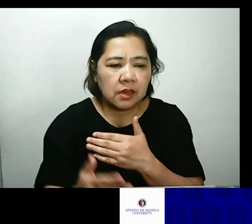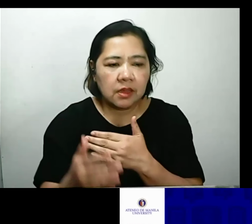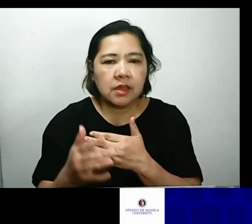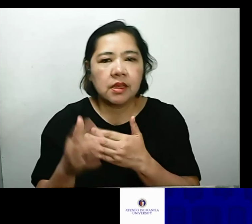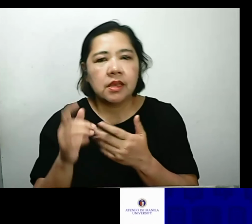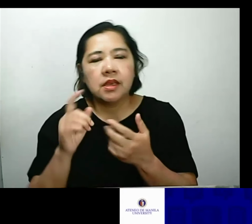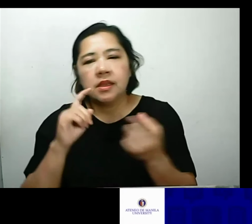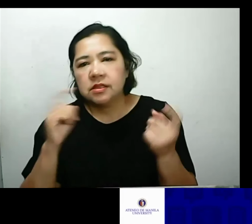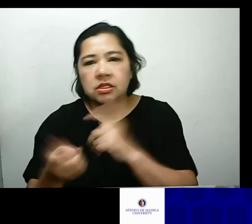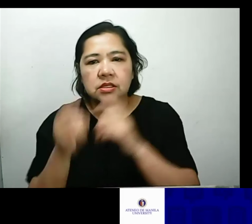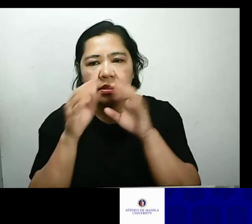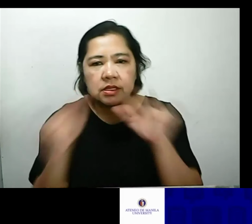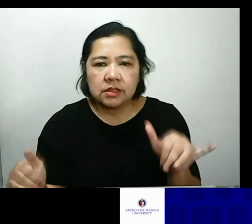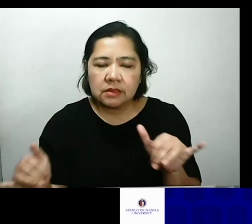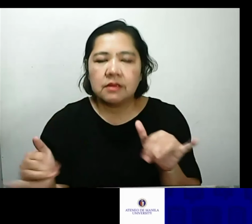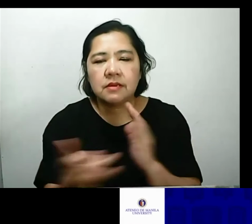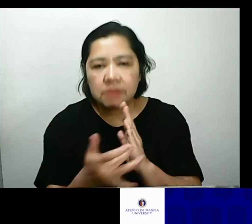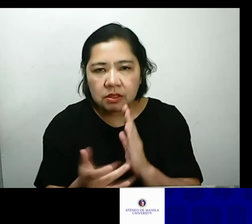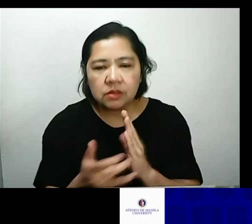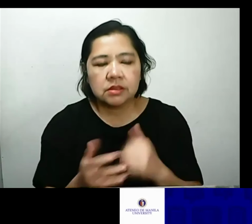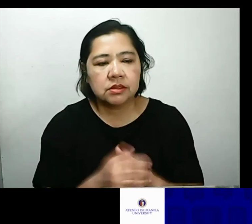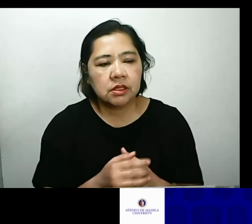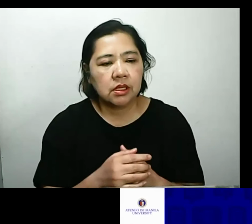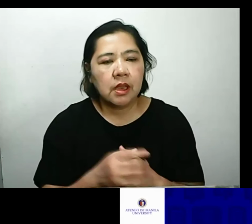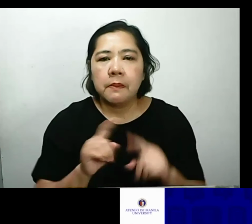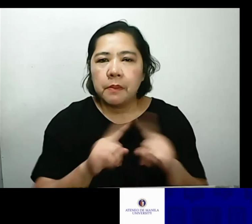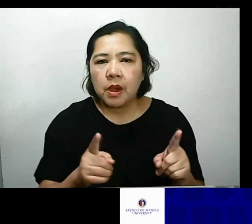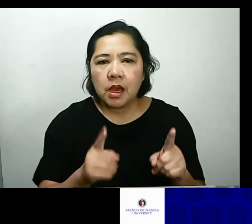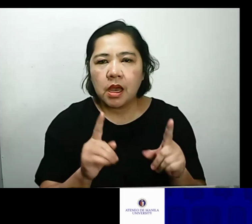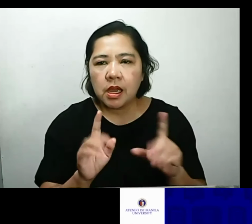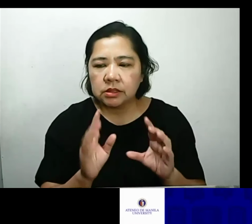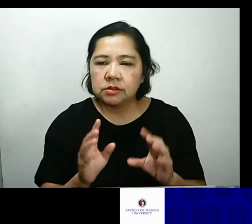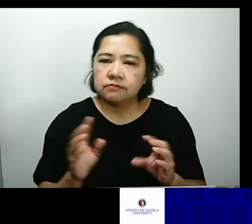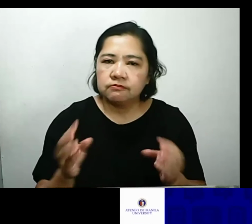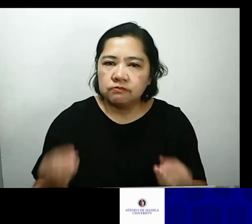systems, addressing inequalities, and really putting justice at the core. So